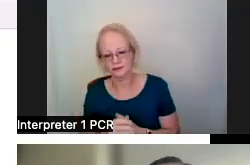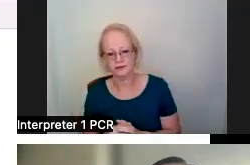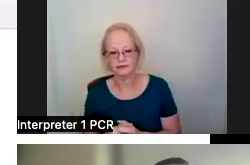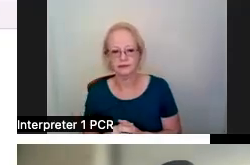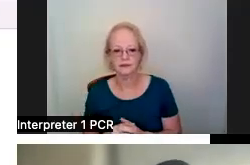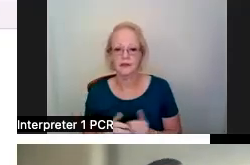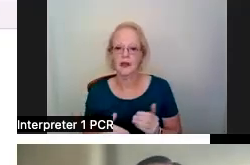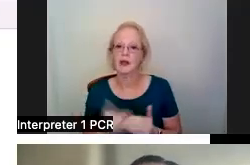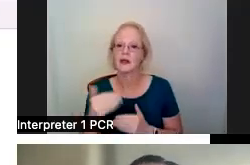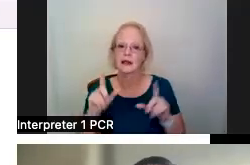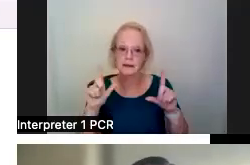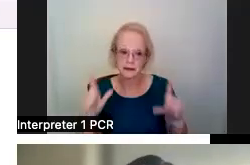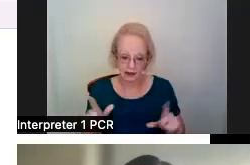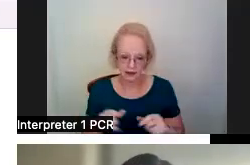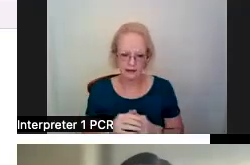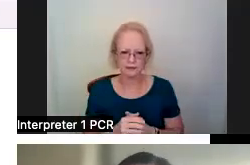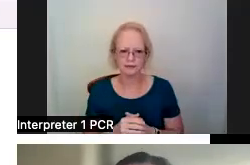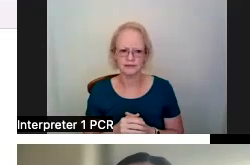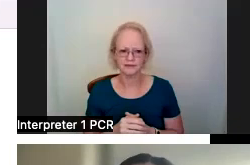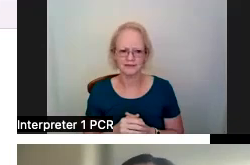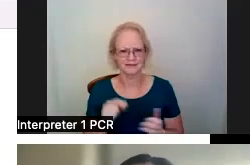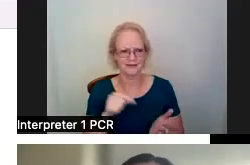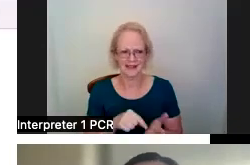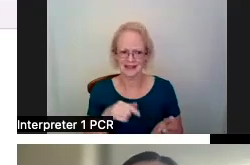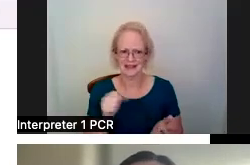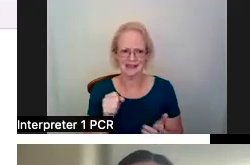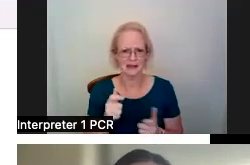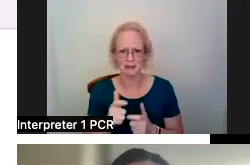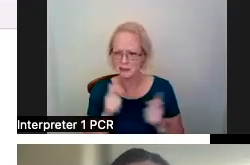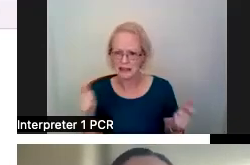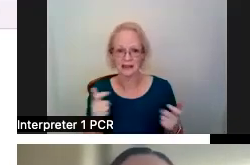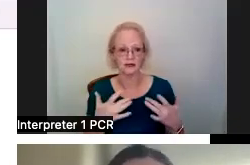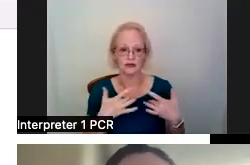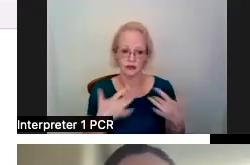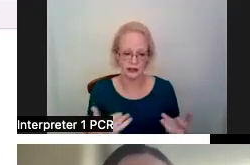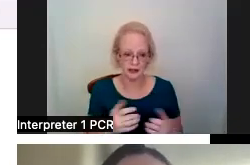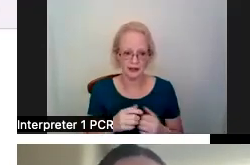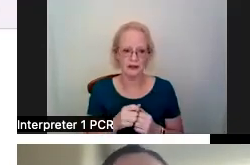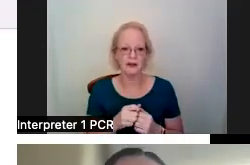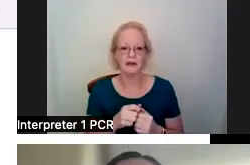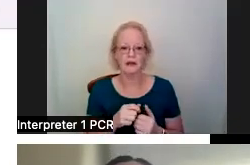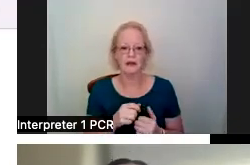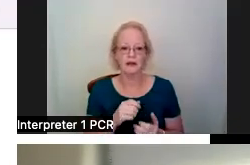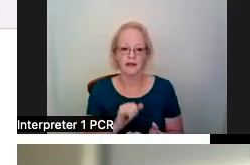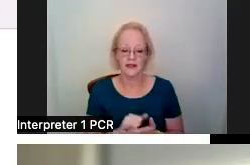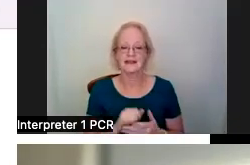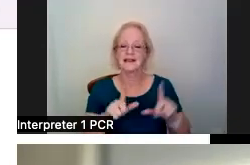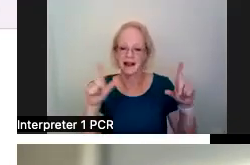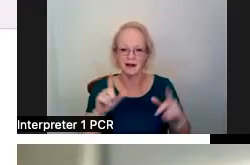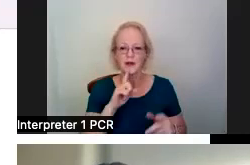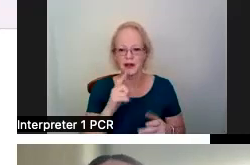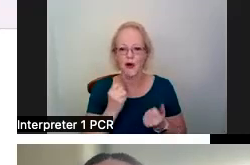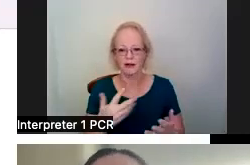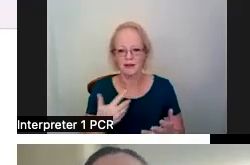And this is a really enormous trend that is the slide that scares me awake at night. This